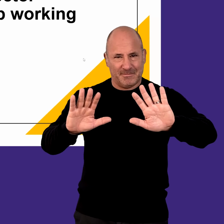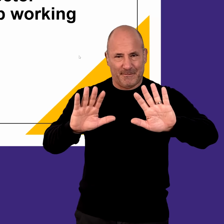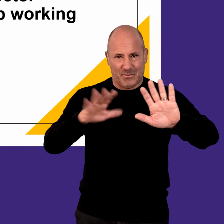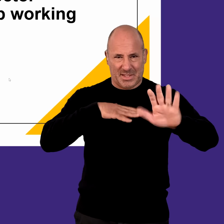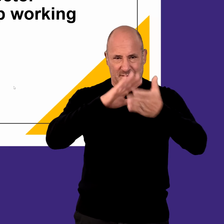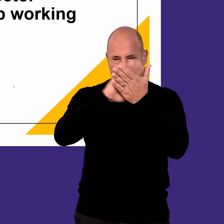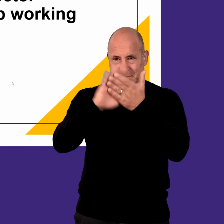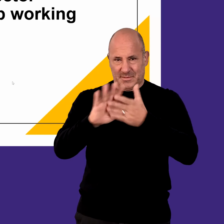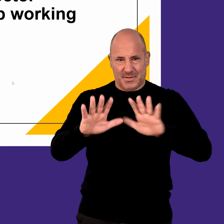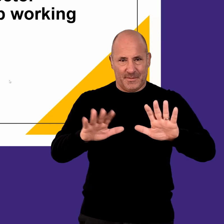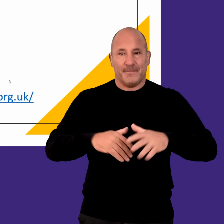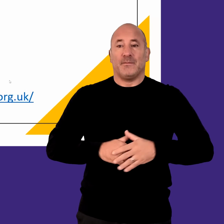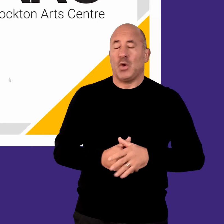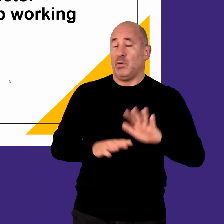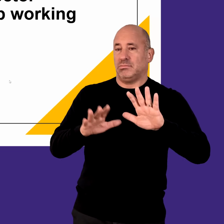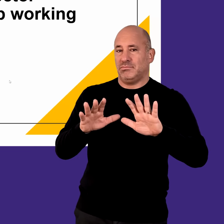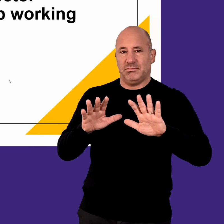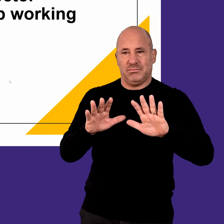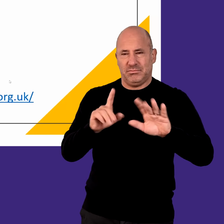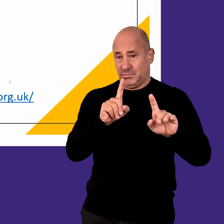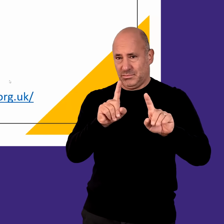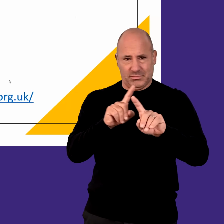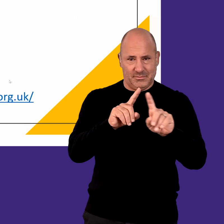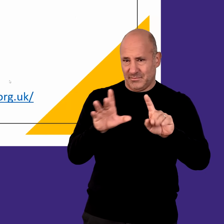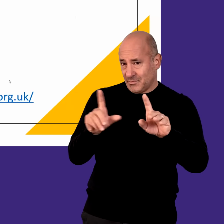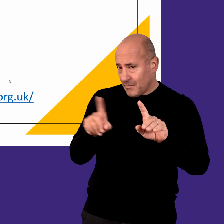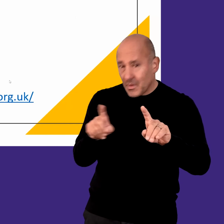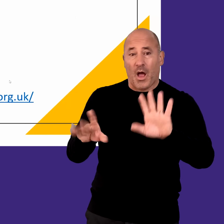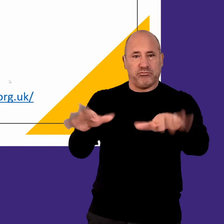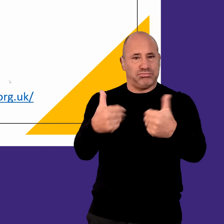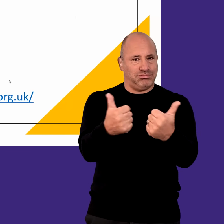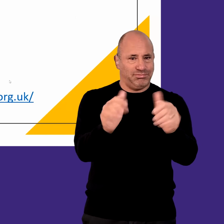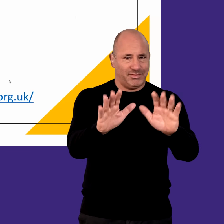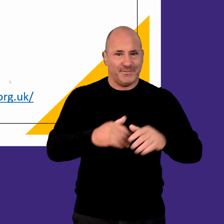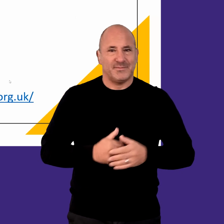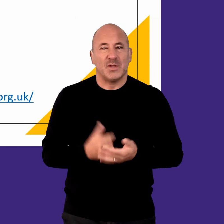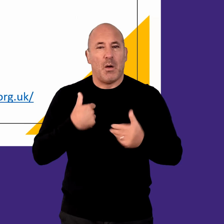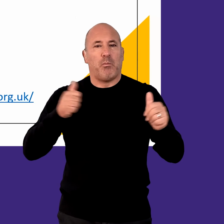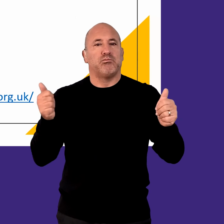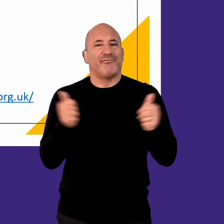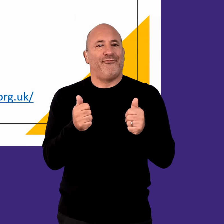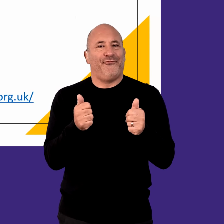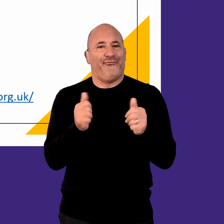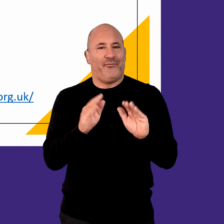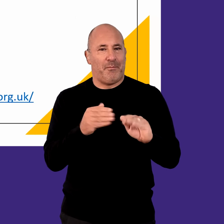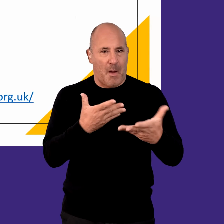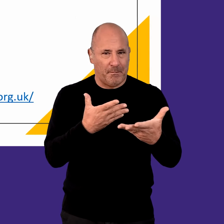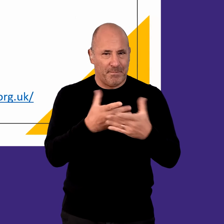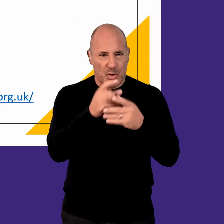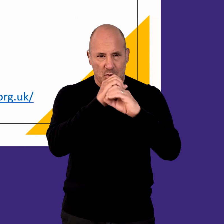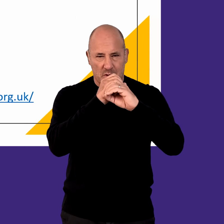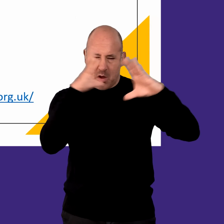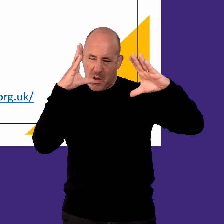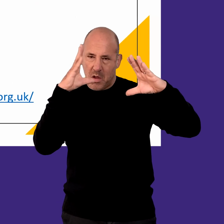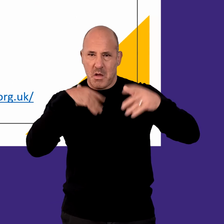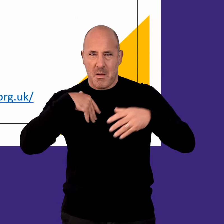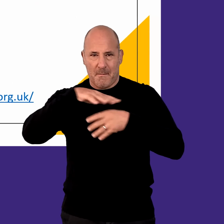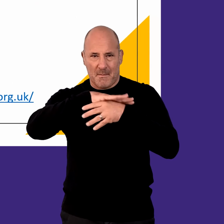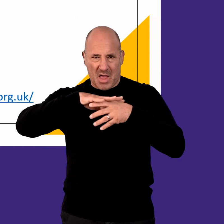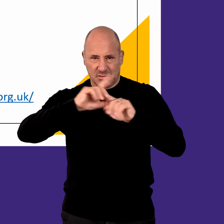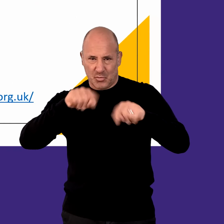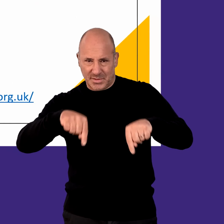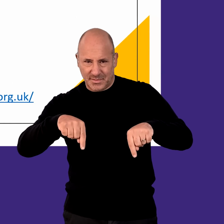Just get my slides sorted here. Oops, there we are. So I'm going to give you a brief introduction, just to give you a little bit of